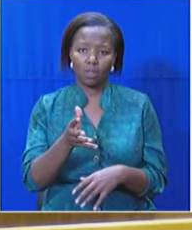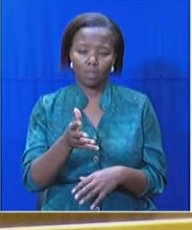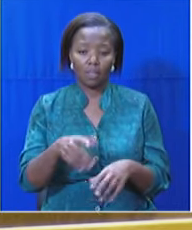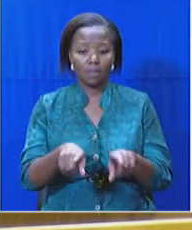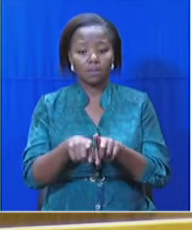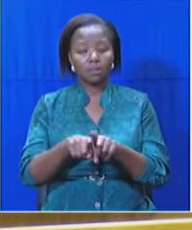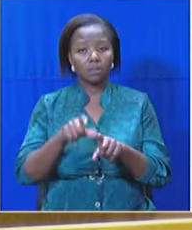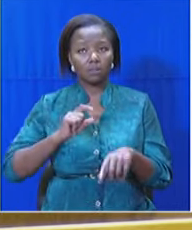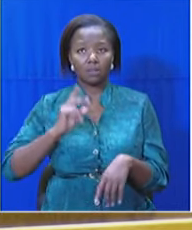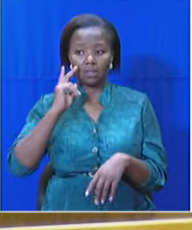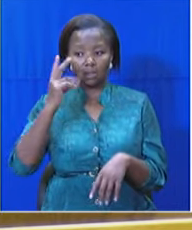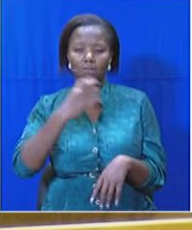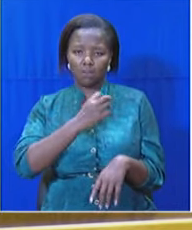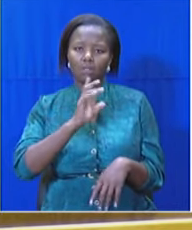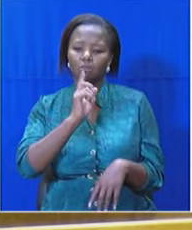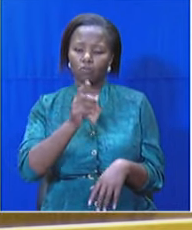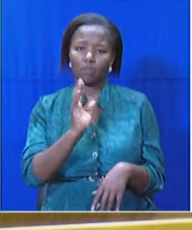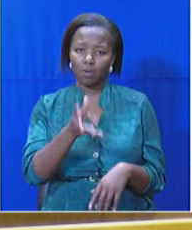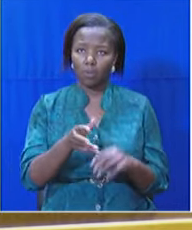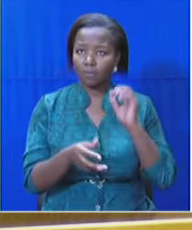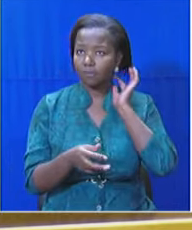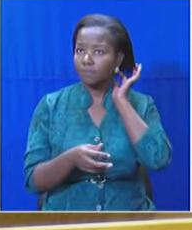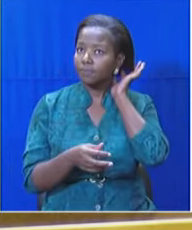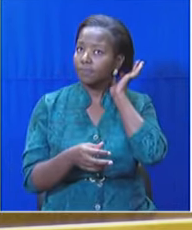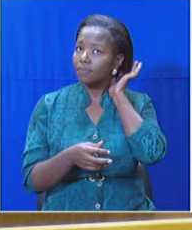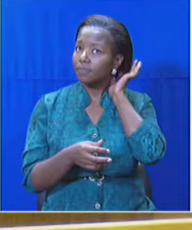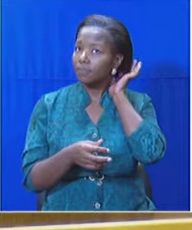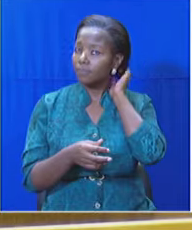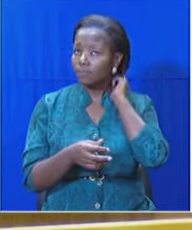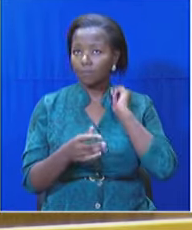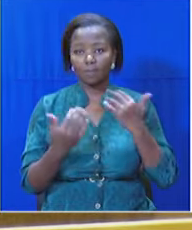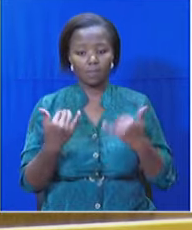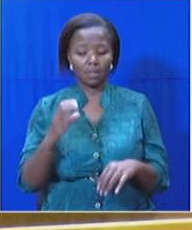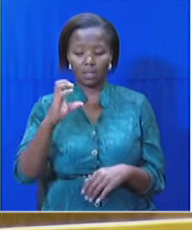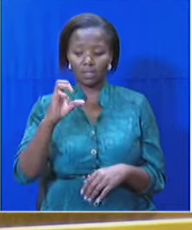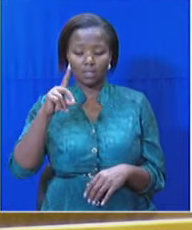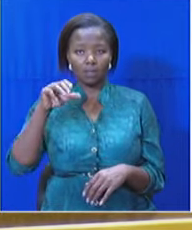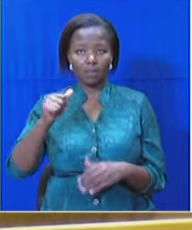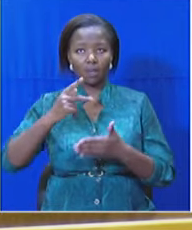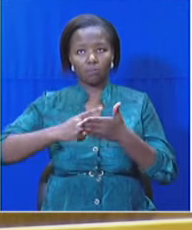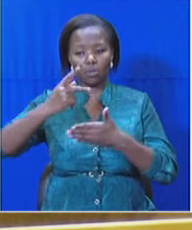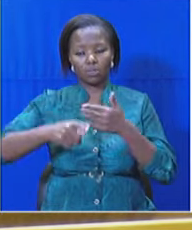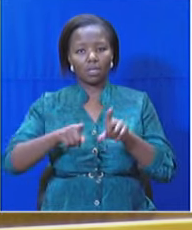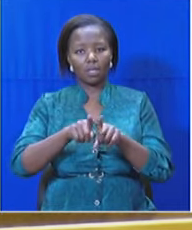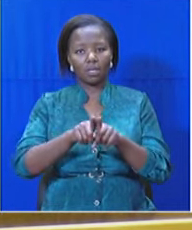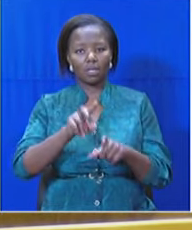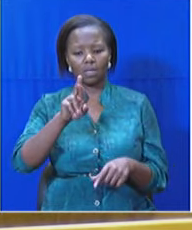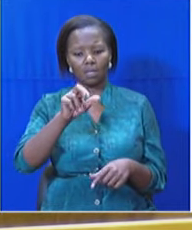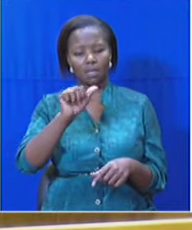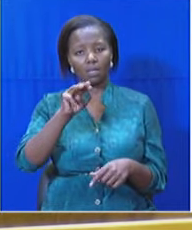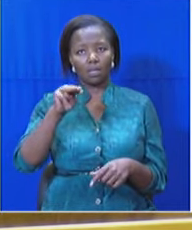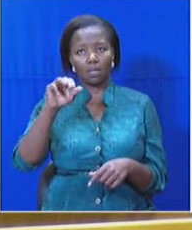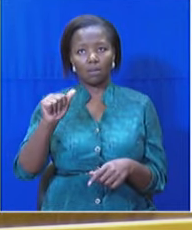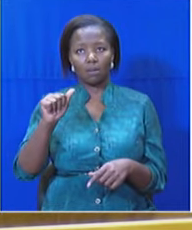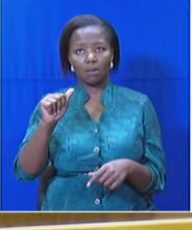take necessary intervention in this project and other CPA project like iRama. Ama